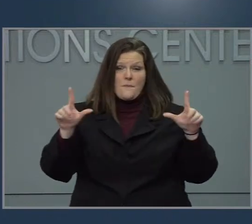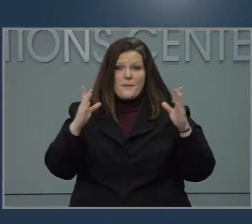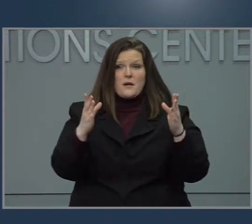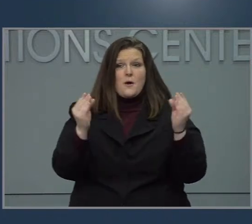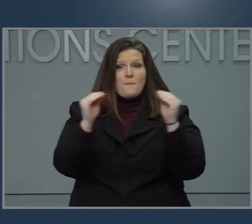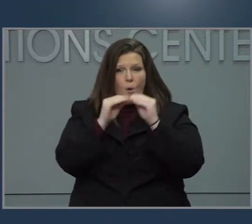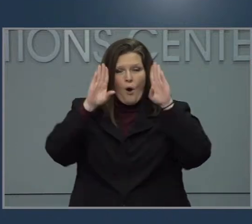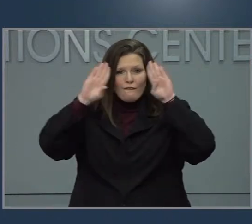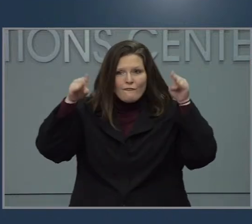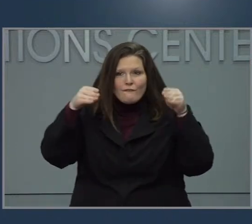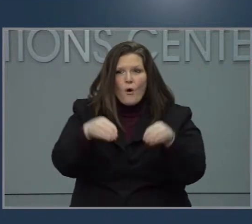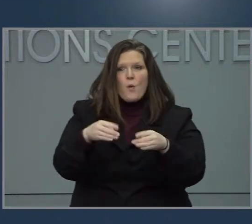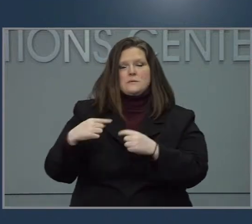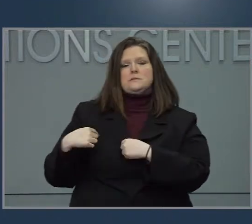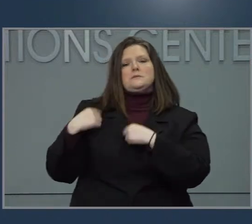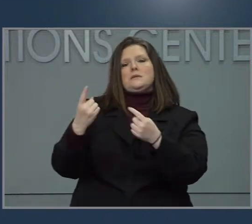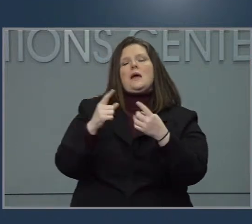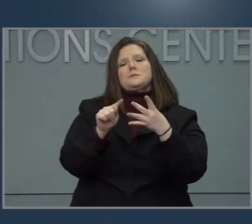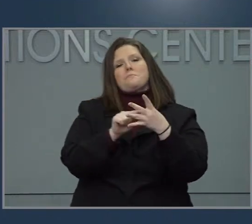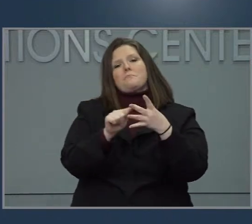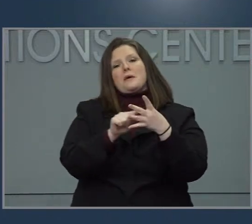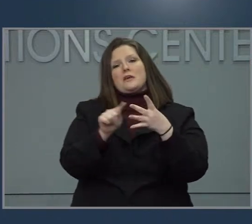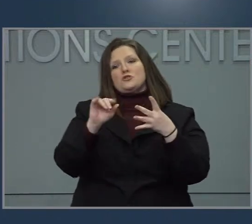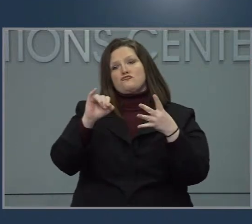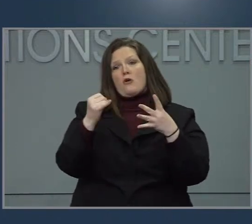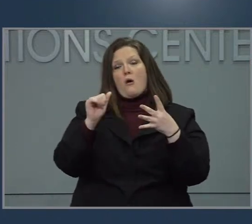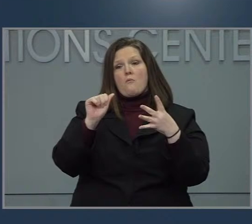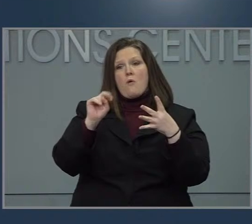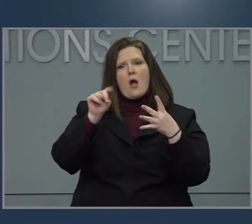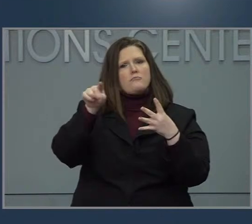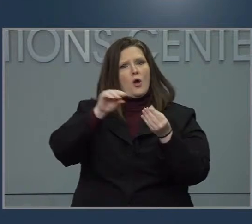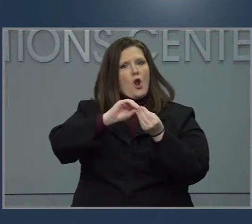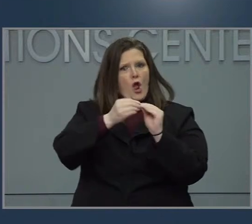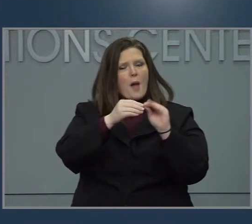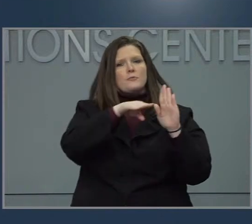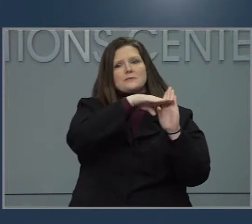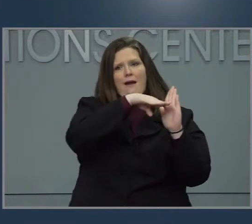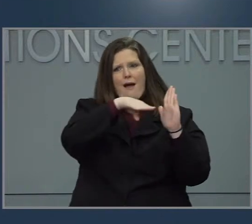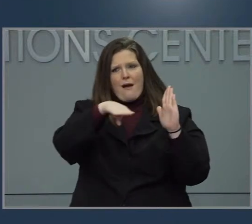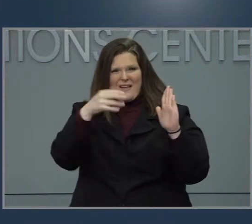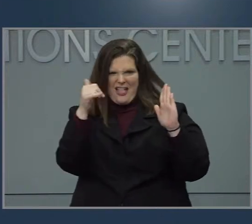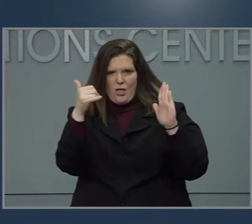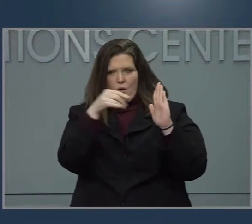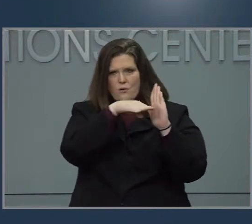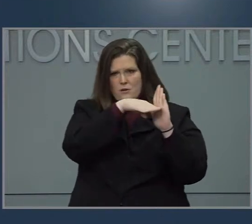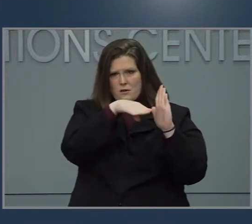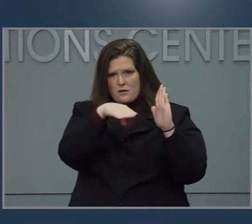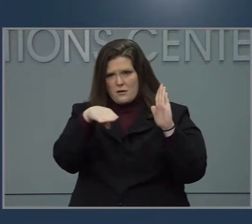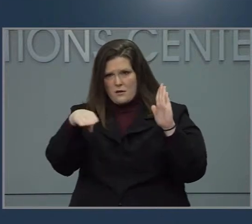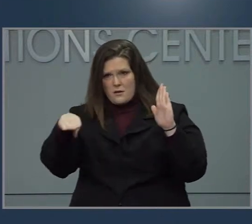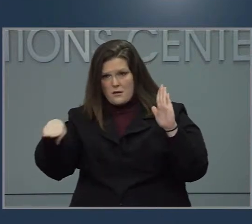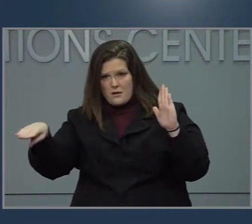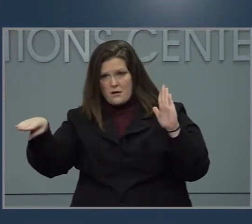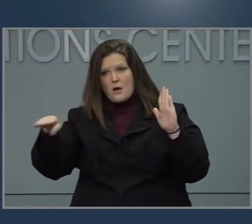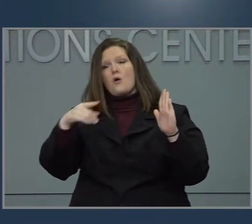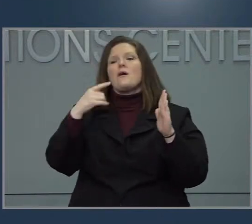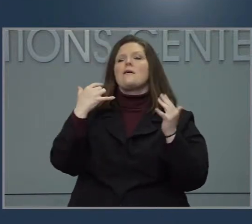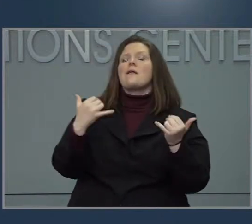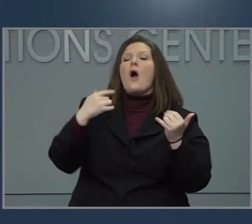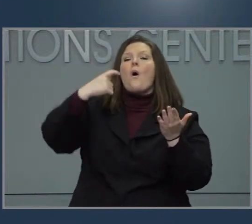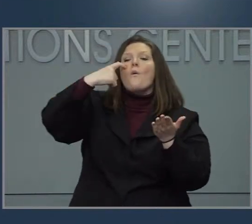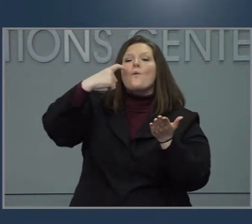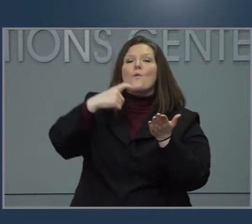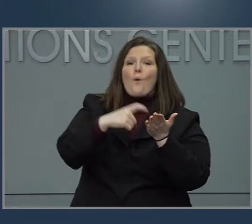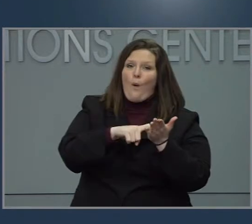January. As you can see, these cases have been declining. However, that downward trend looks like it could be starting to slow down